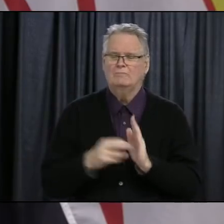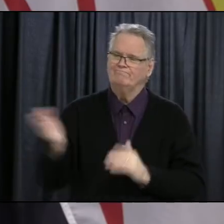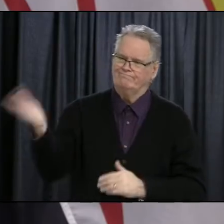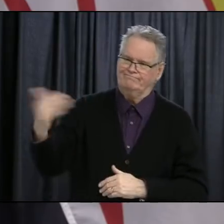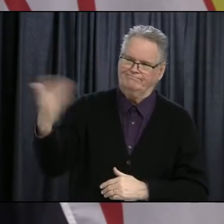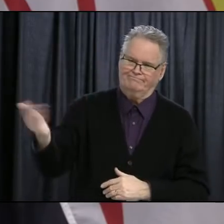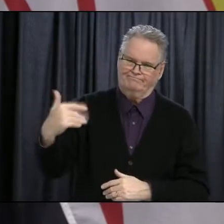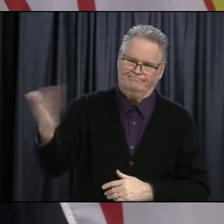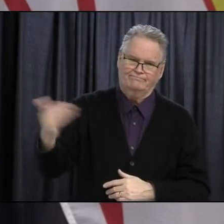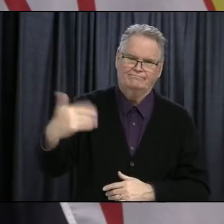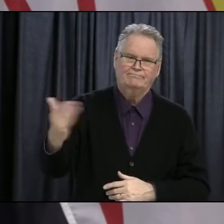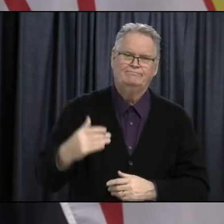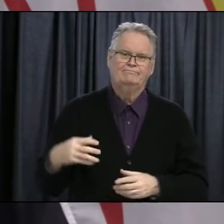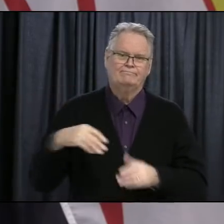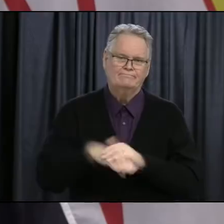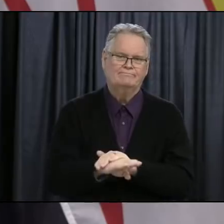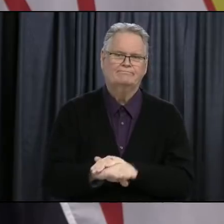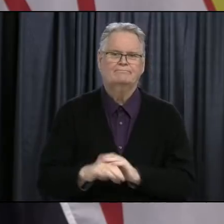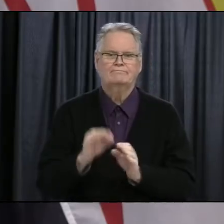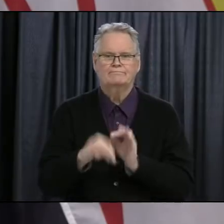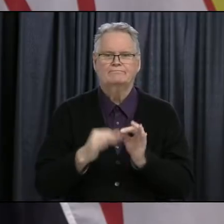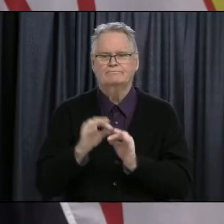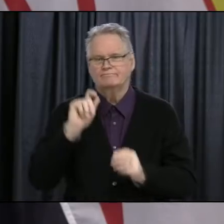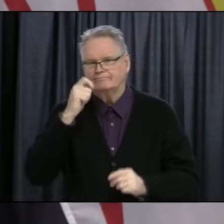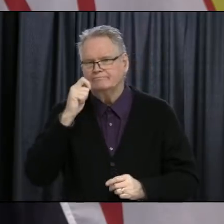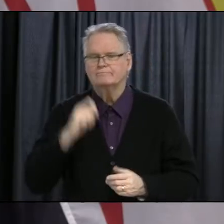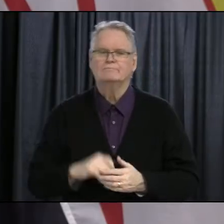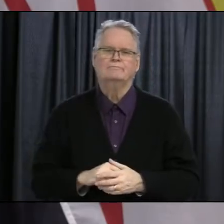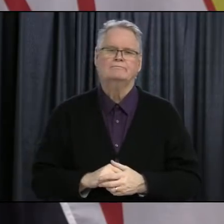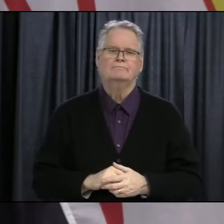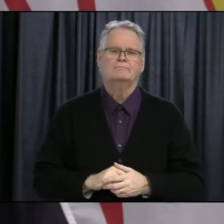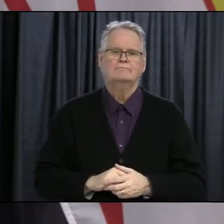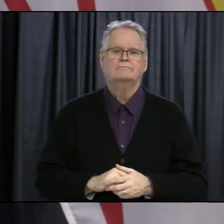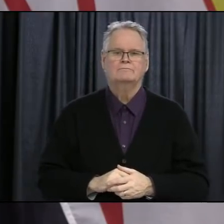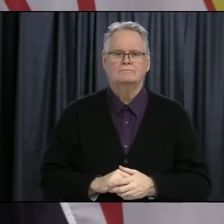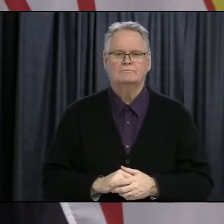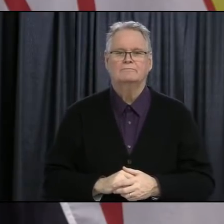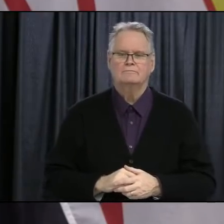contact tracing to make sure we get all those contacts and get them tested.